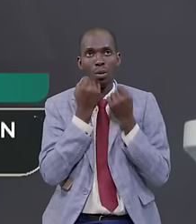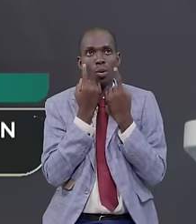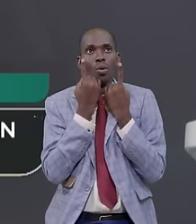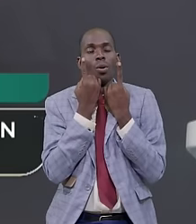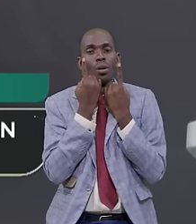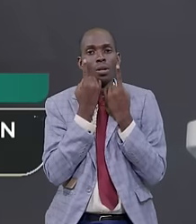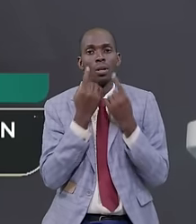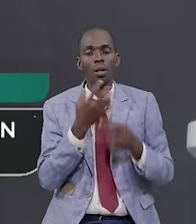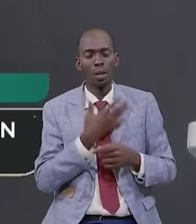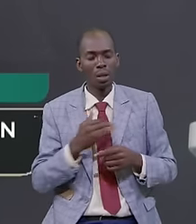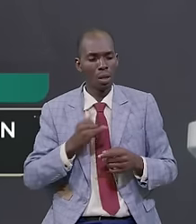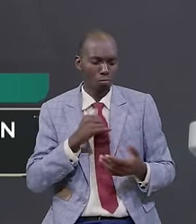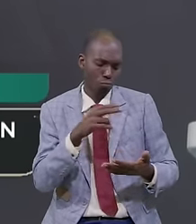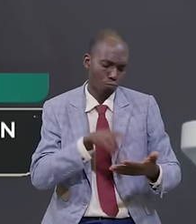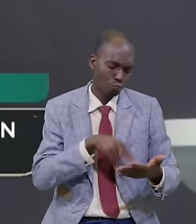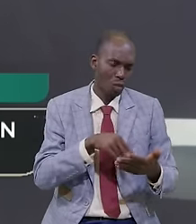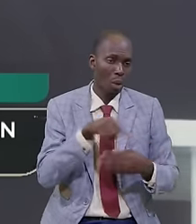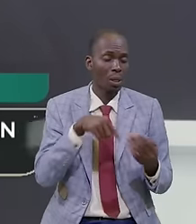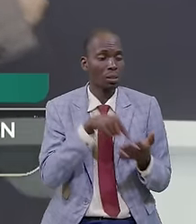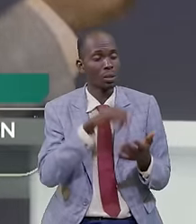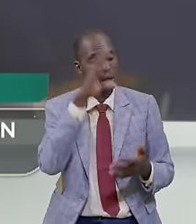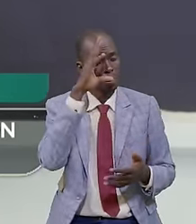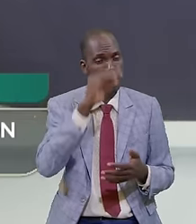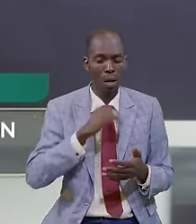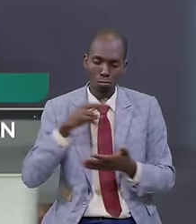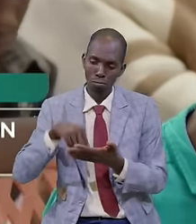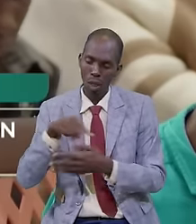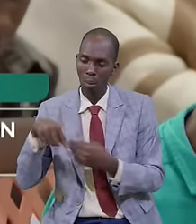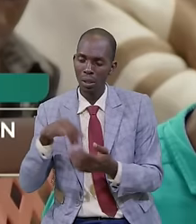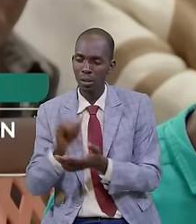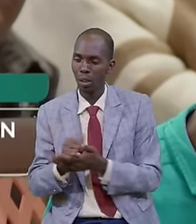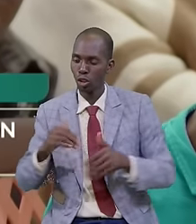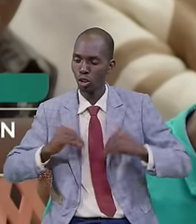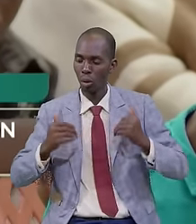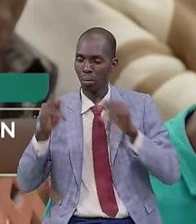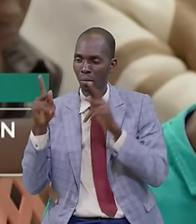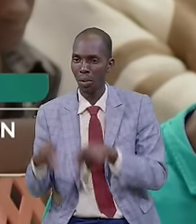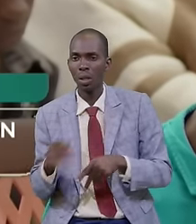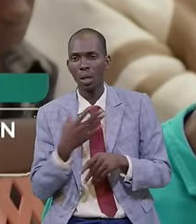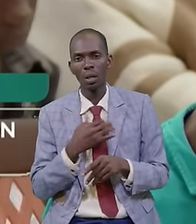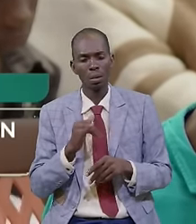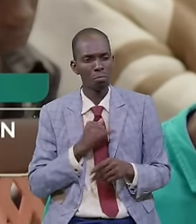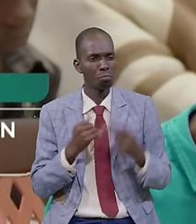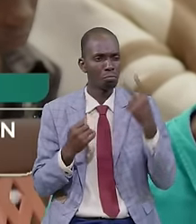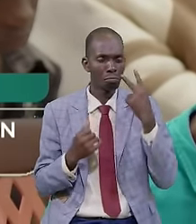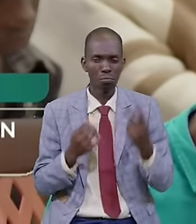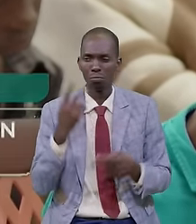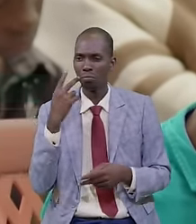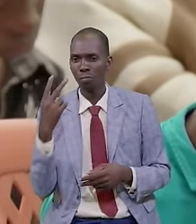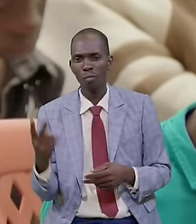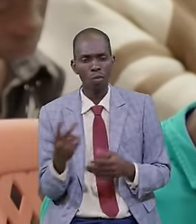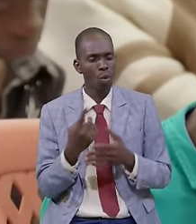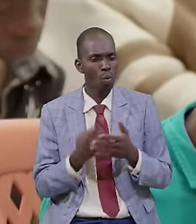about this man, I read about this woman, I read about that young fellow, and I see what their